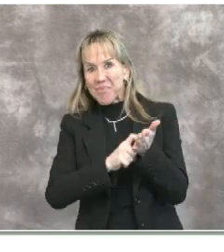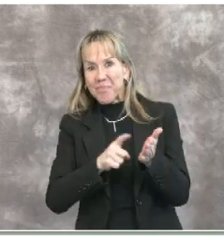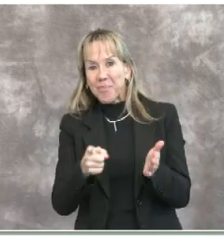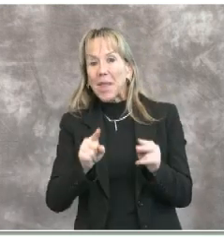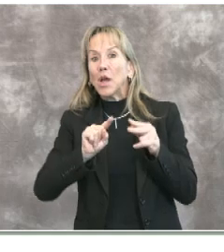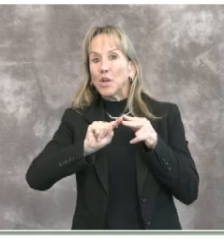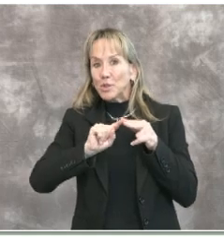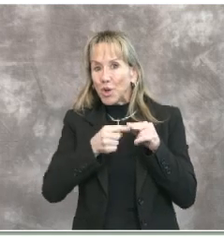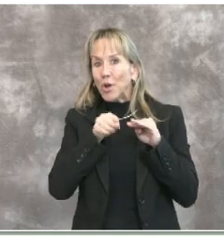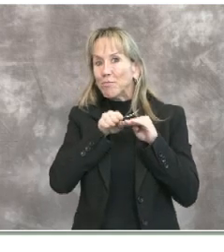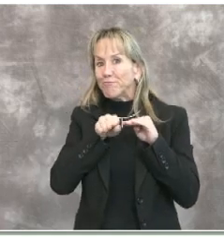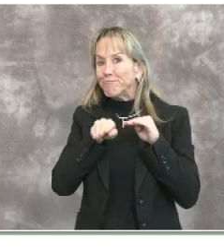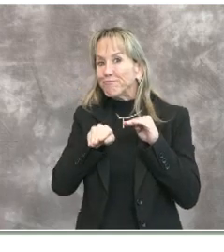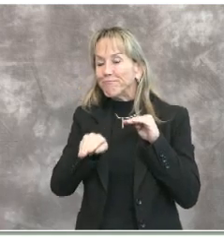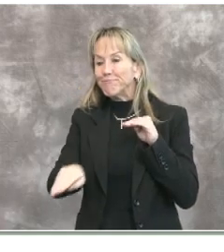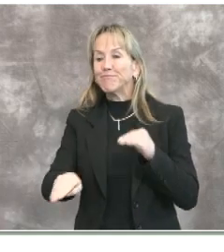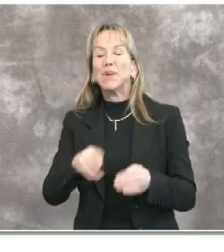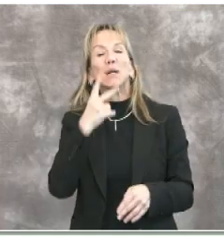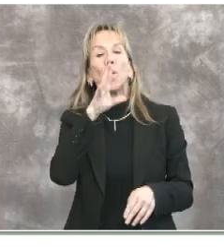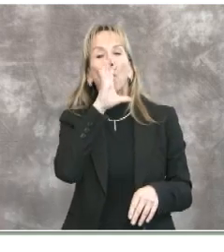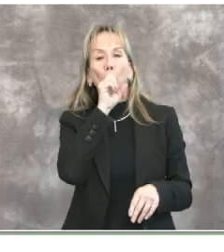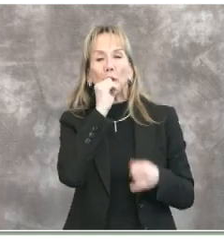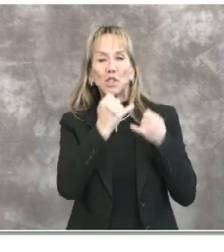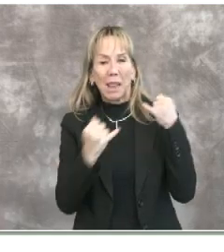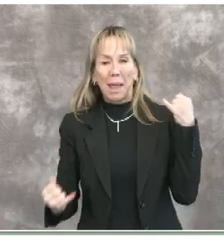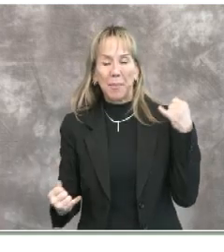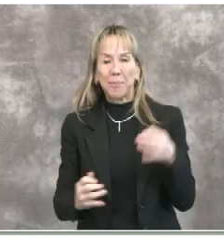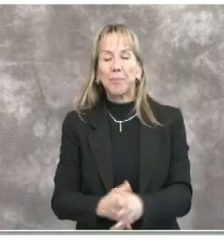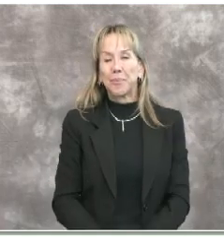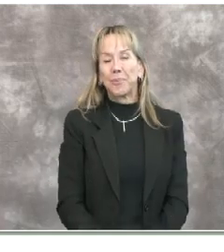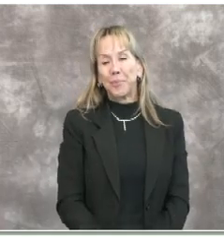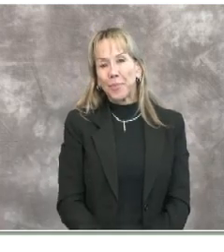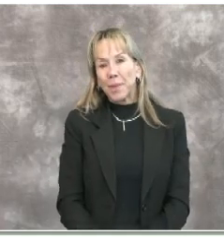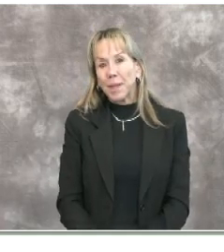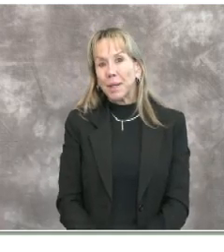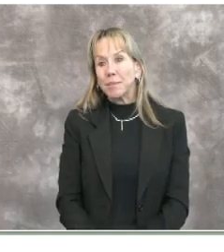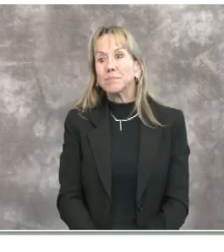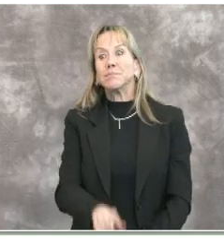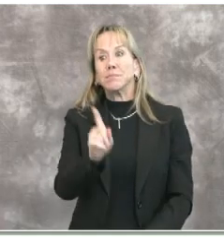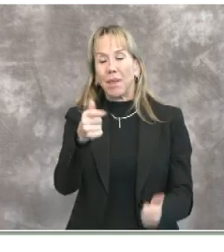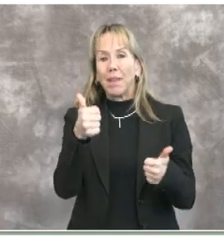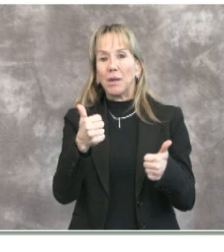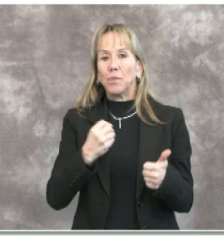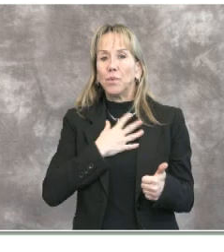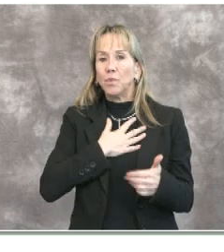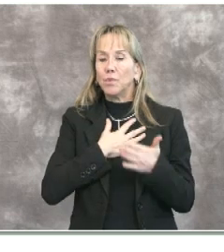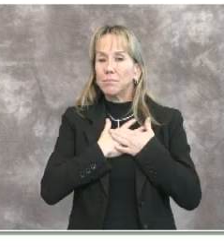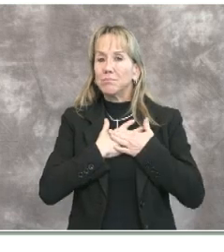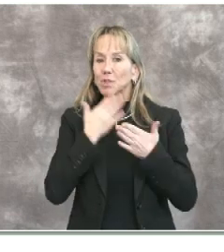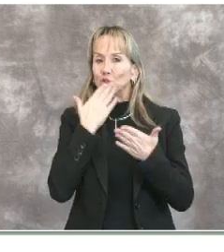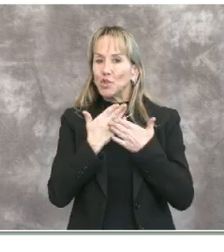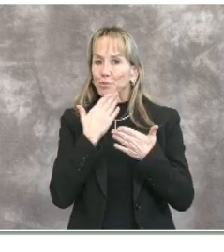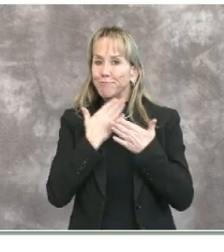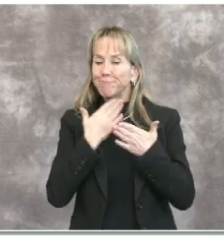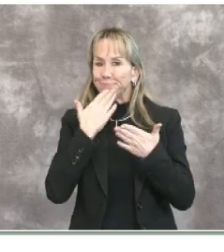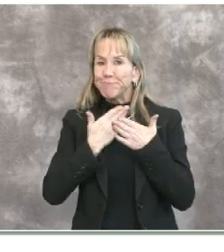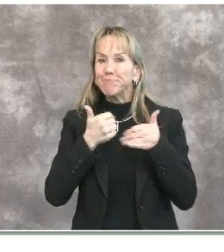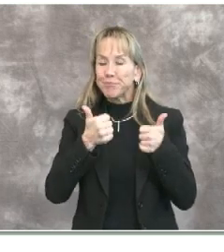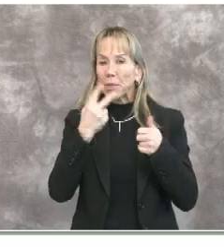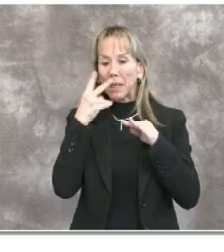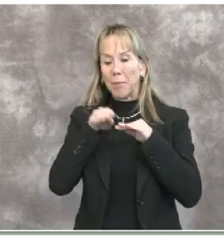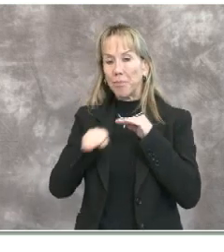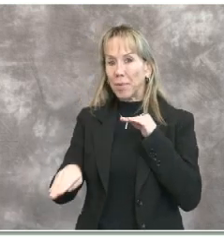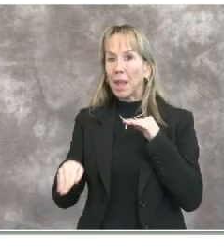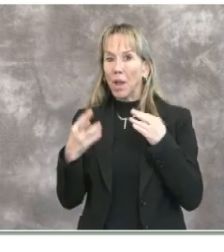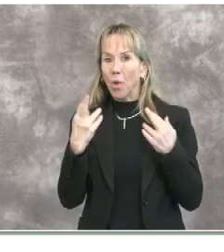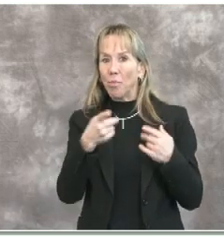as demonstrated by the orange line. This is indeed encouraging, and I hope you feel